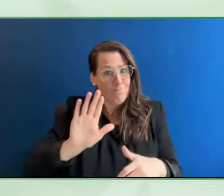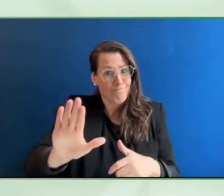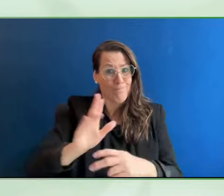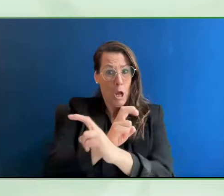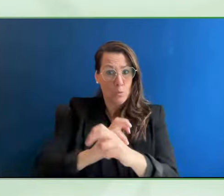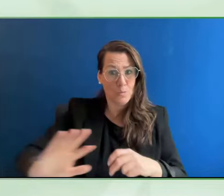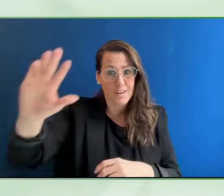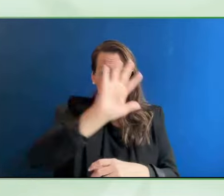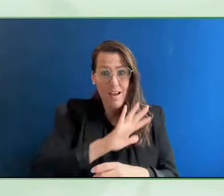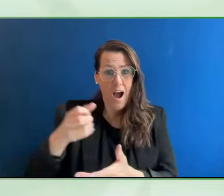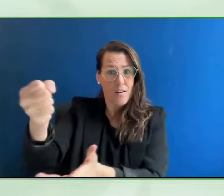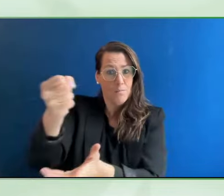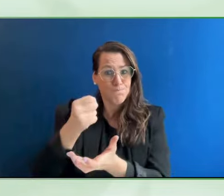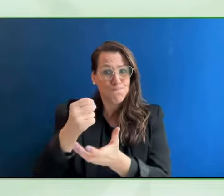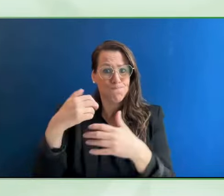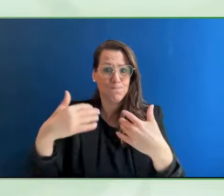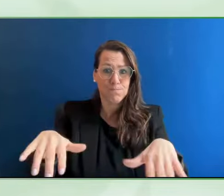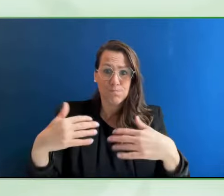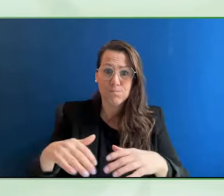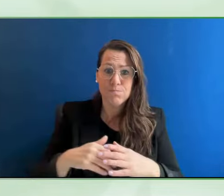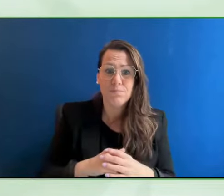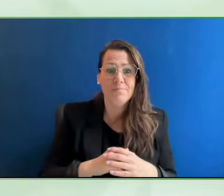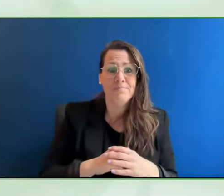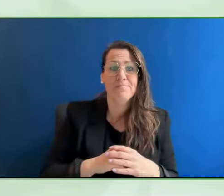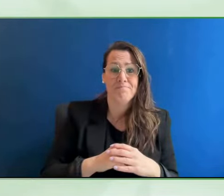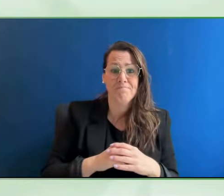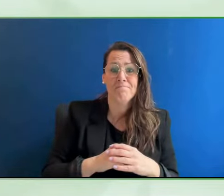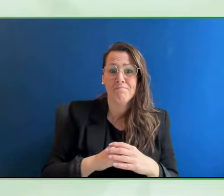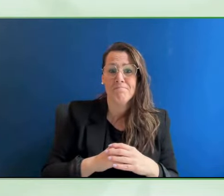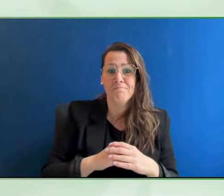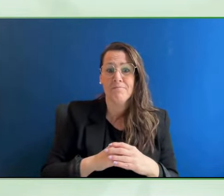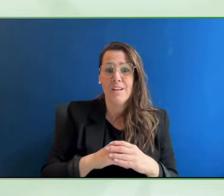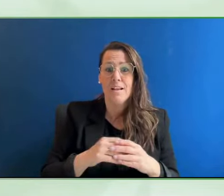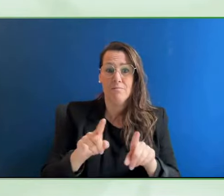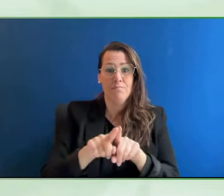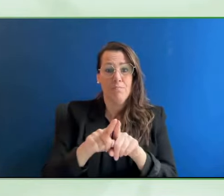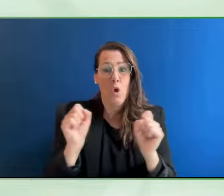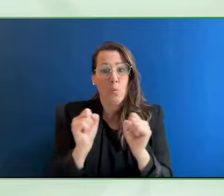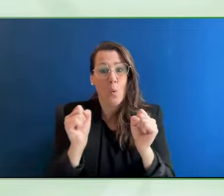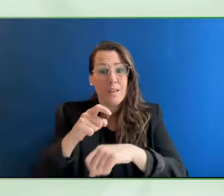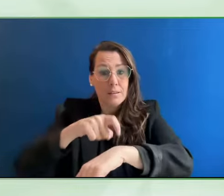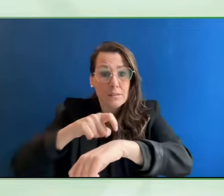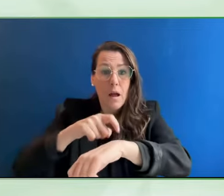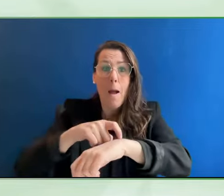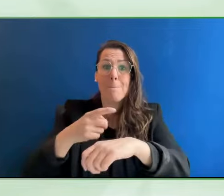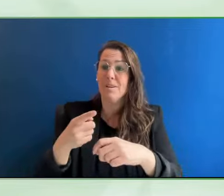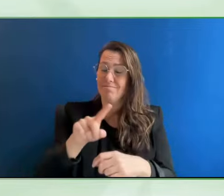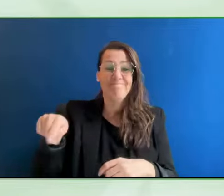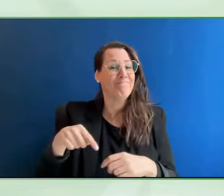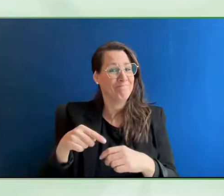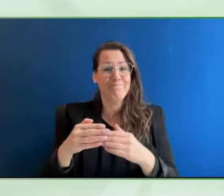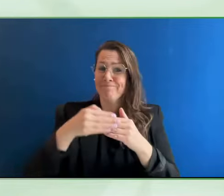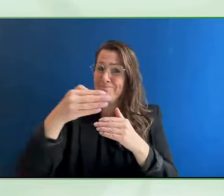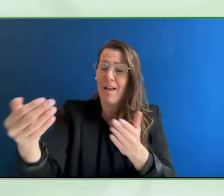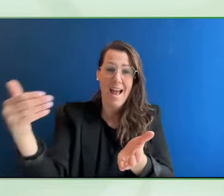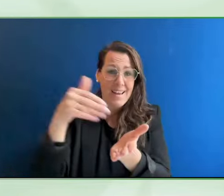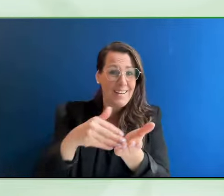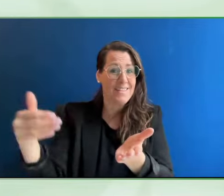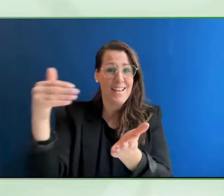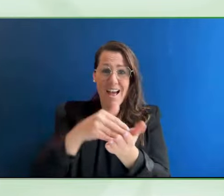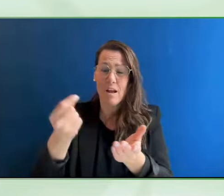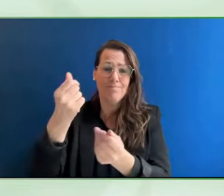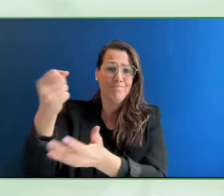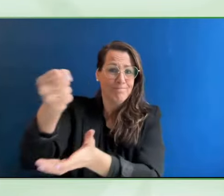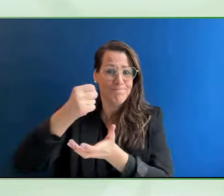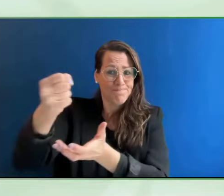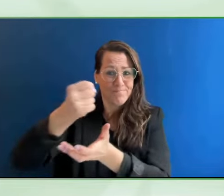Austrian army together, and their musicians, they were funding the first time for